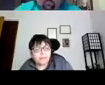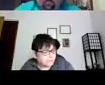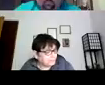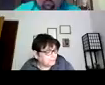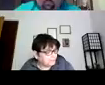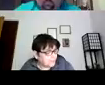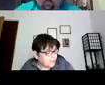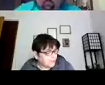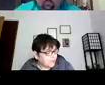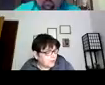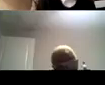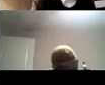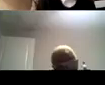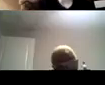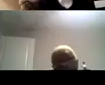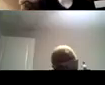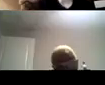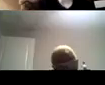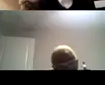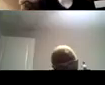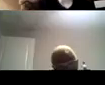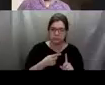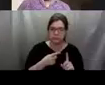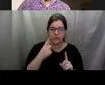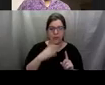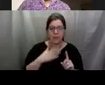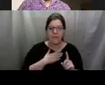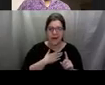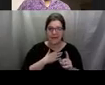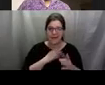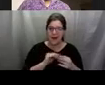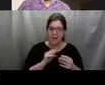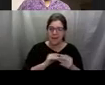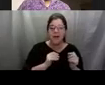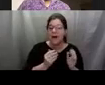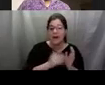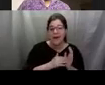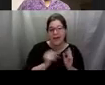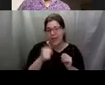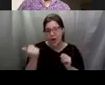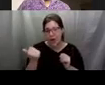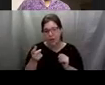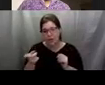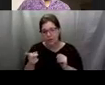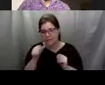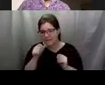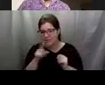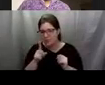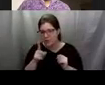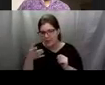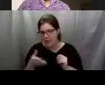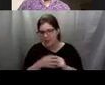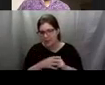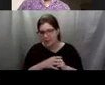So that's the main thrust behind that argument. So the other isn't really as present. Okay, thank